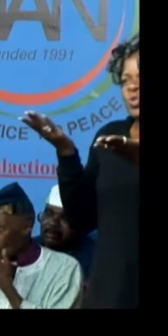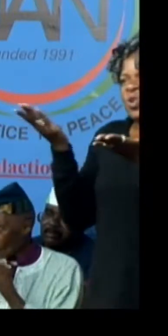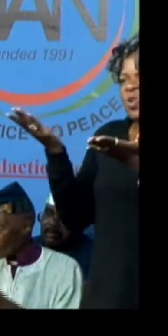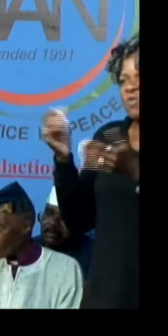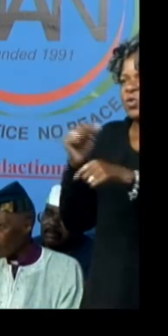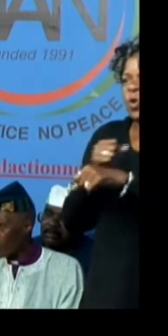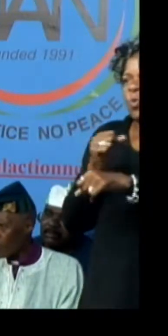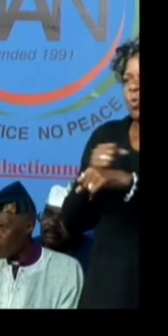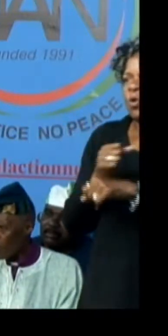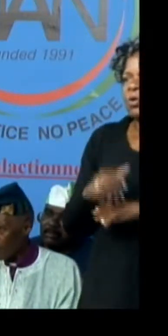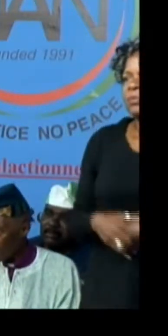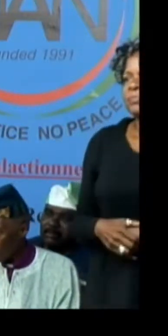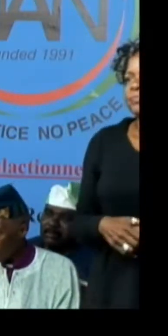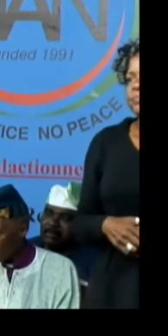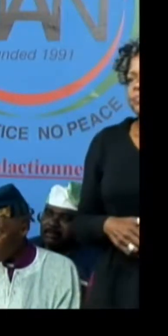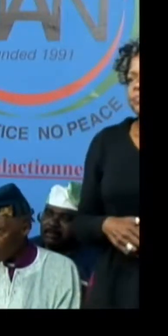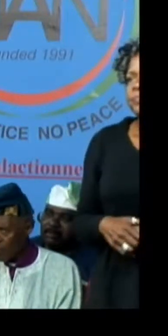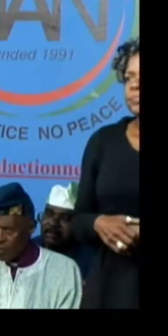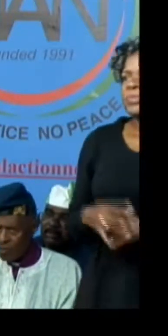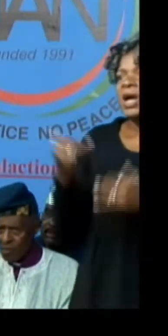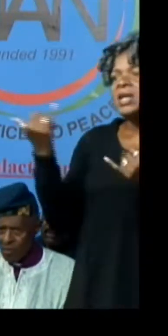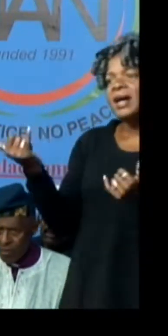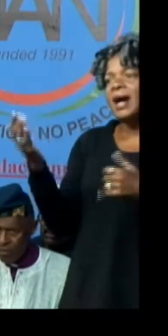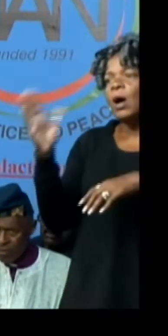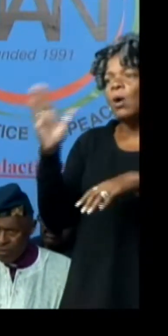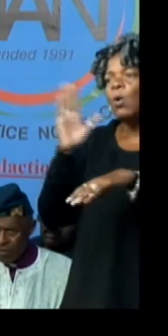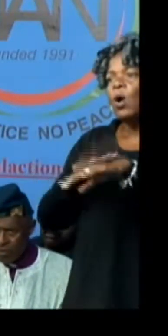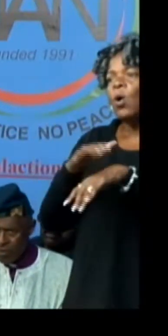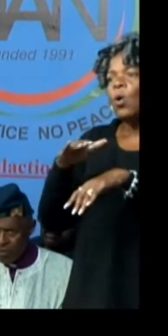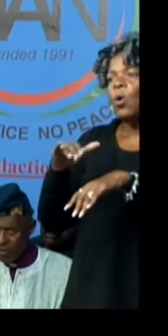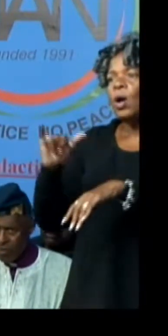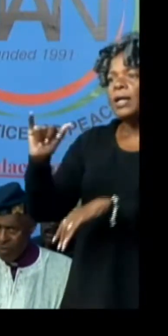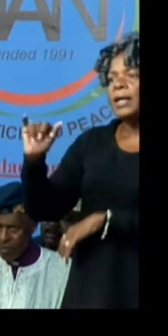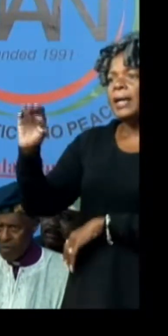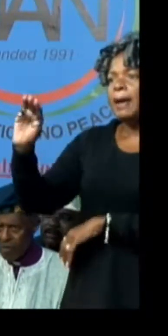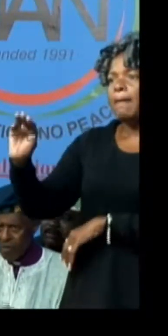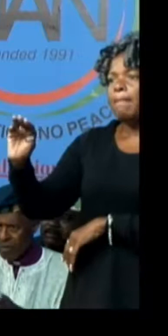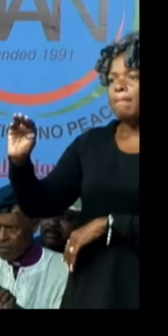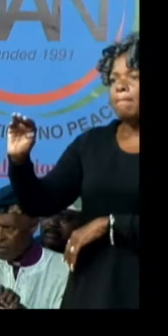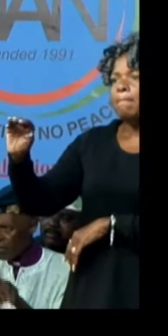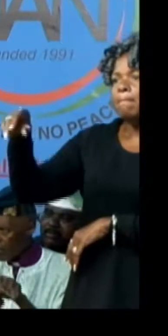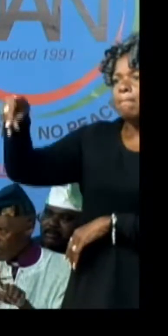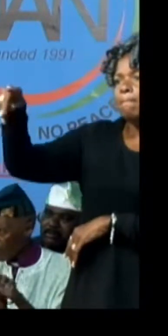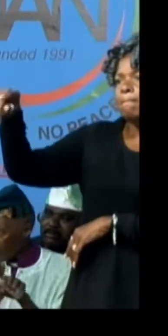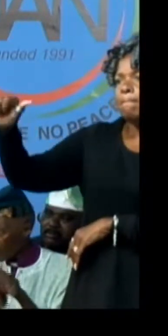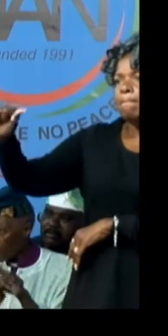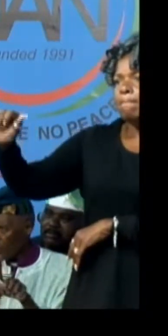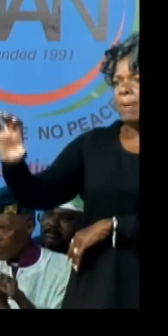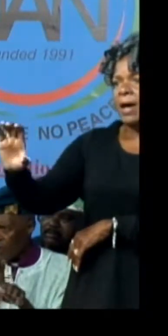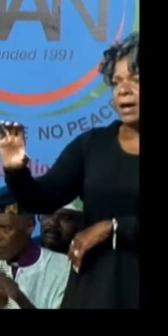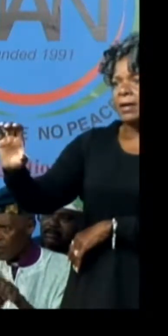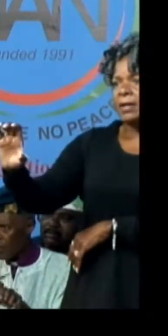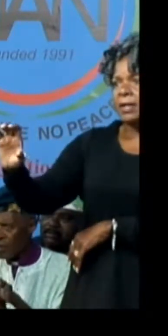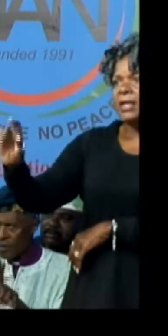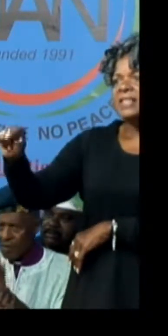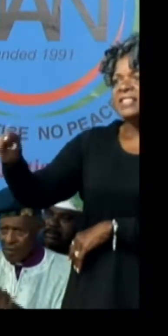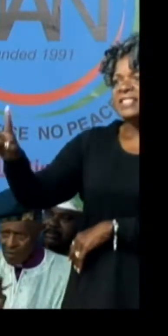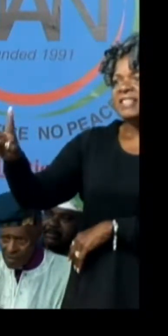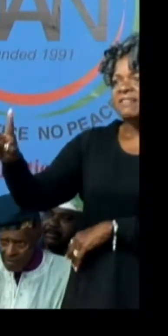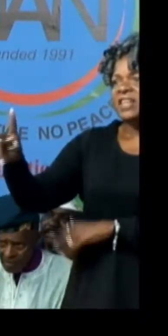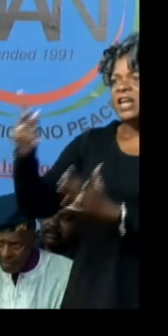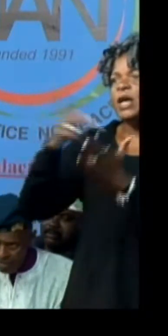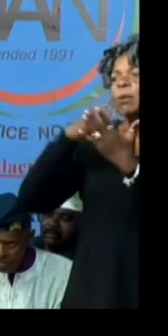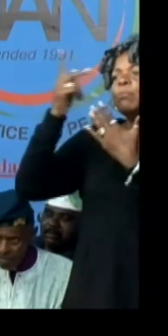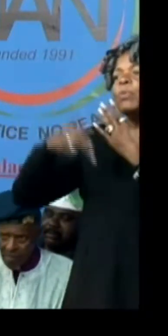national audience now on Impact Television. We're so glad to be with them another Saturday